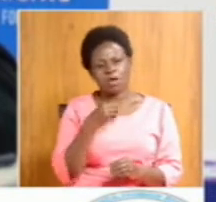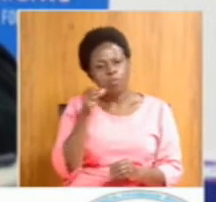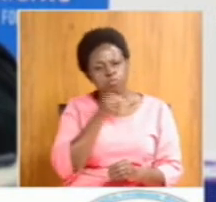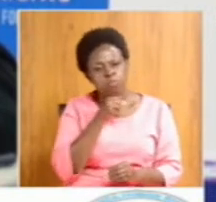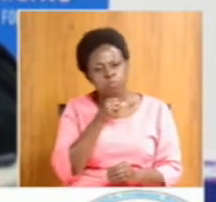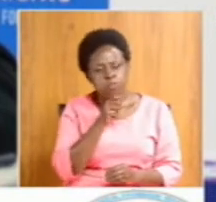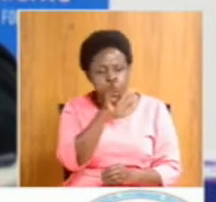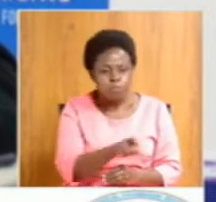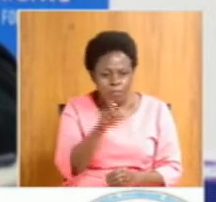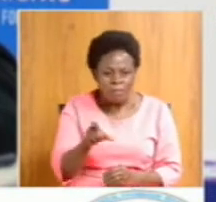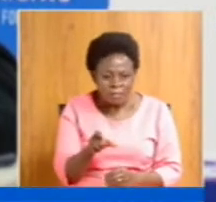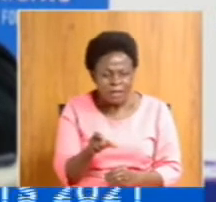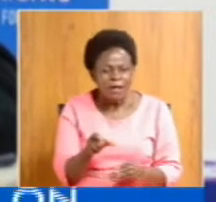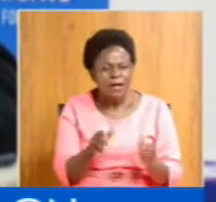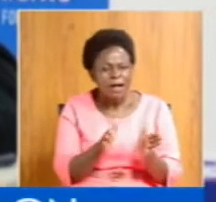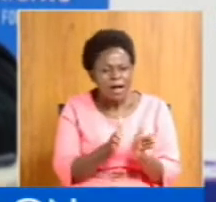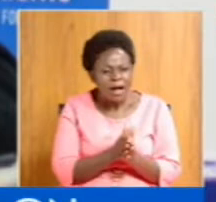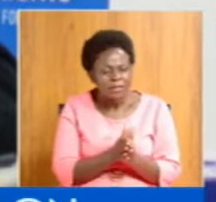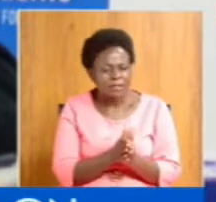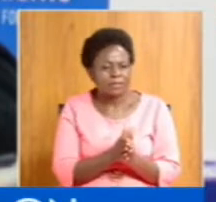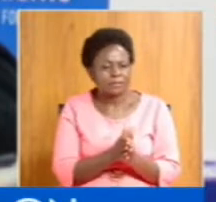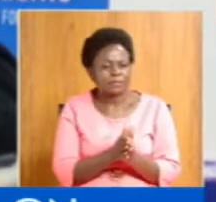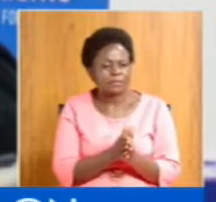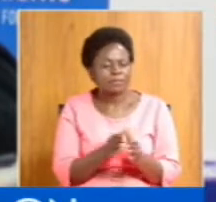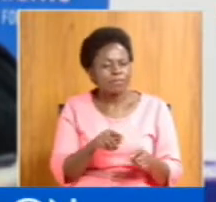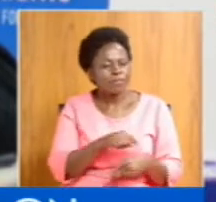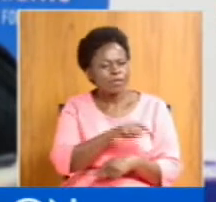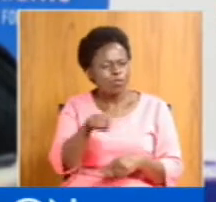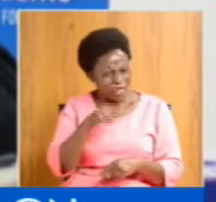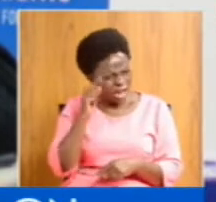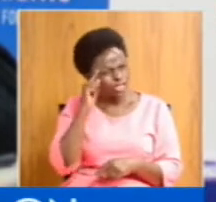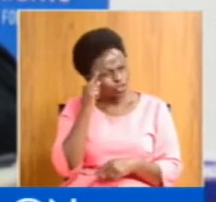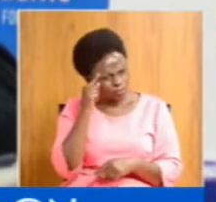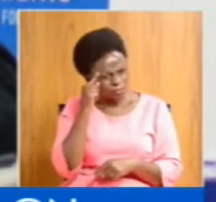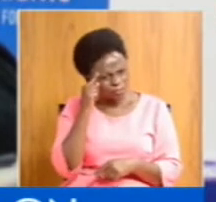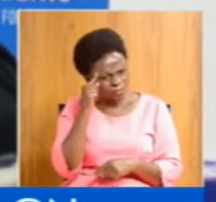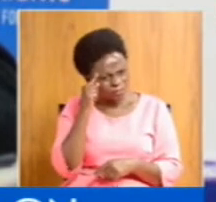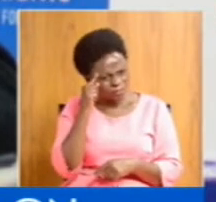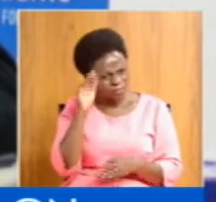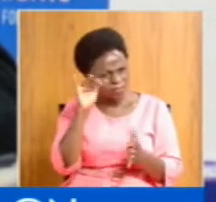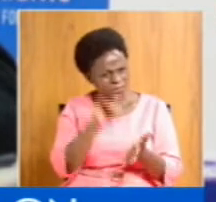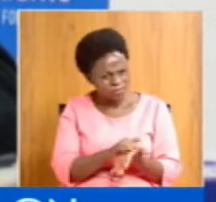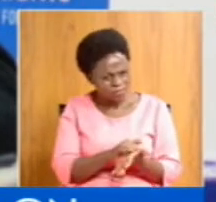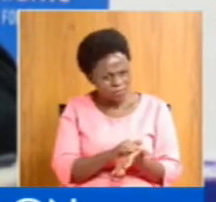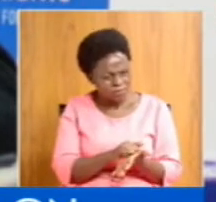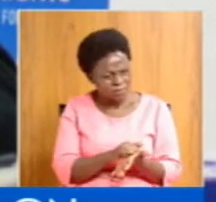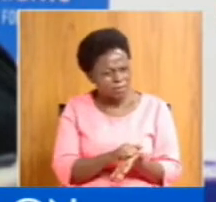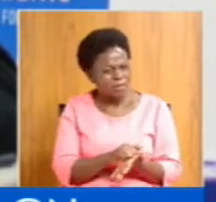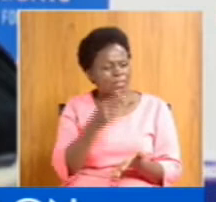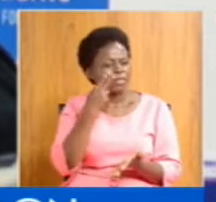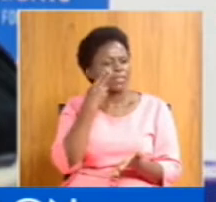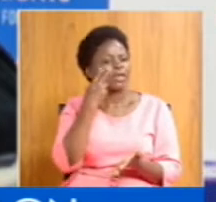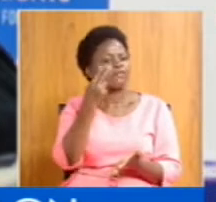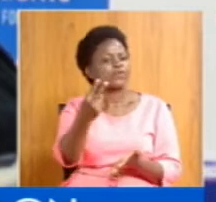persons, and we assume that their